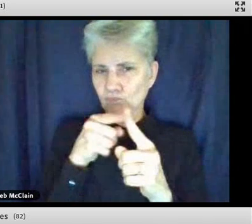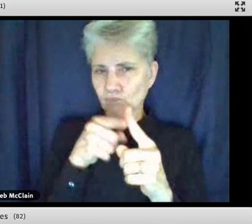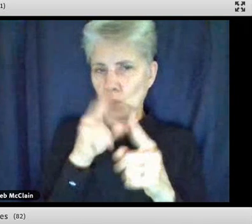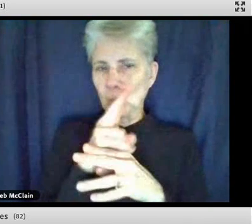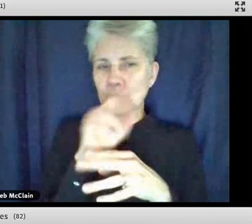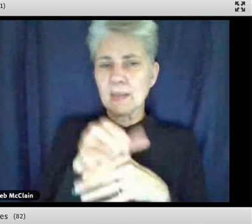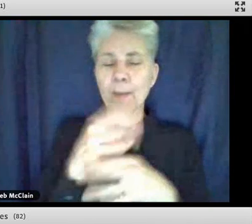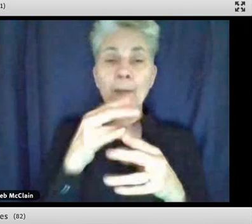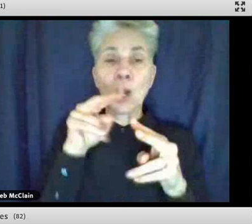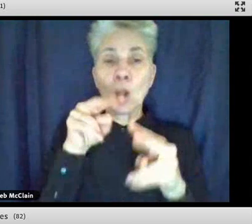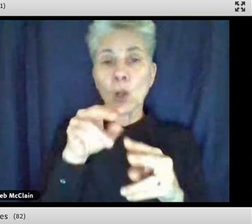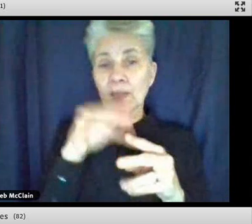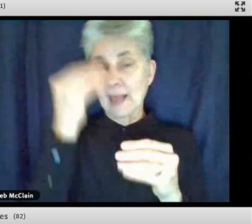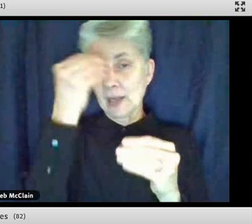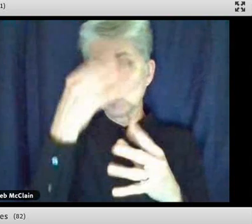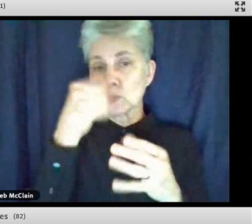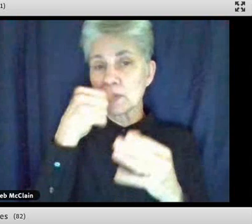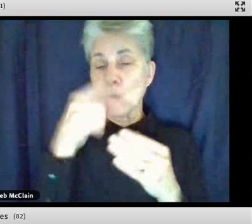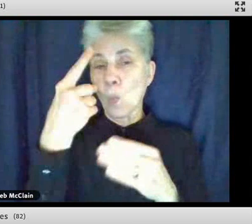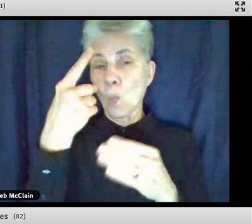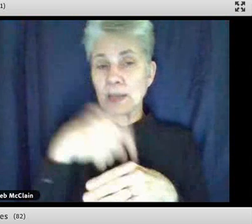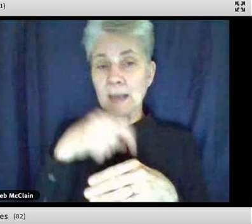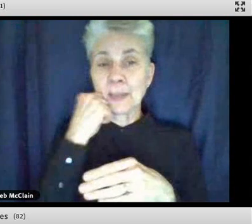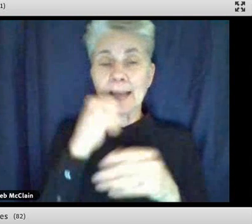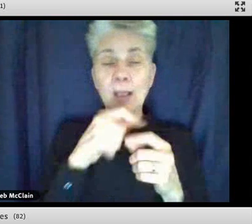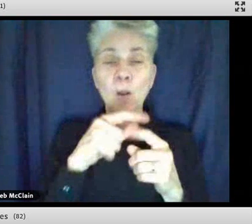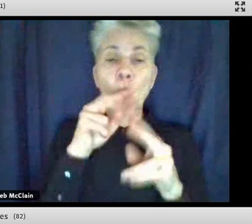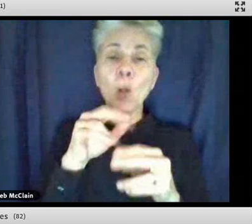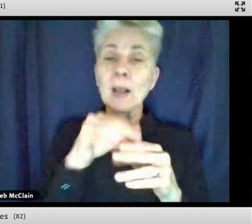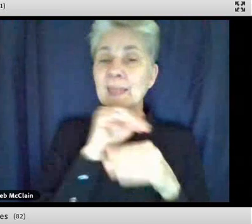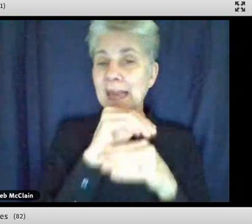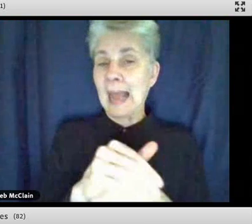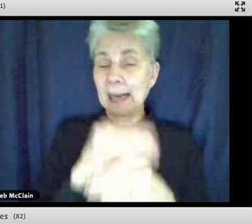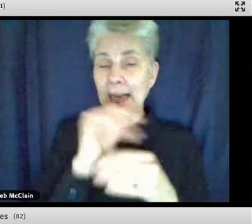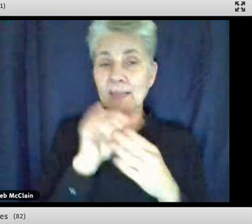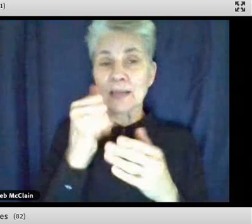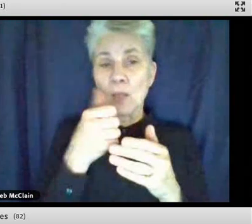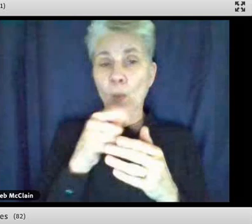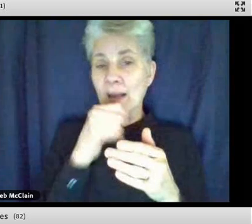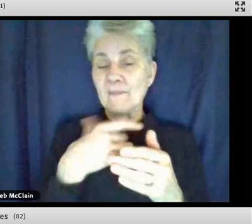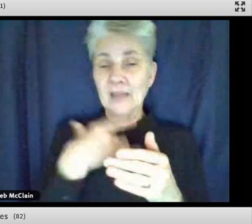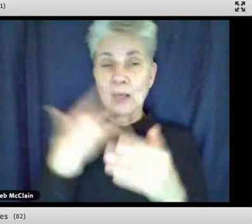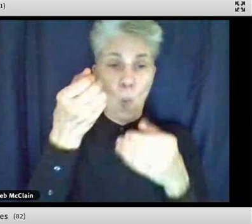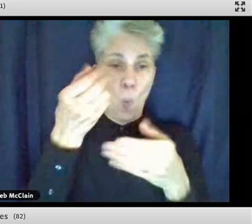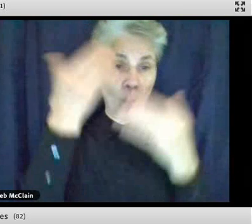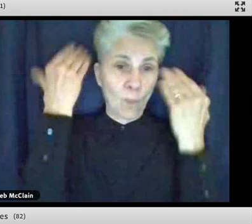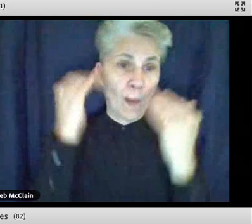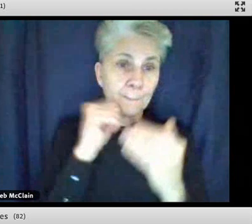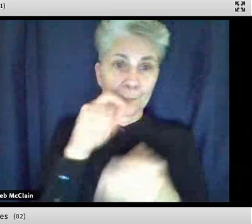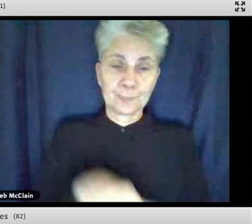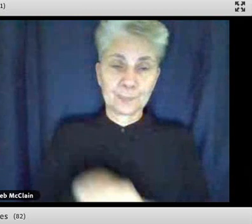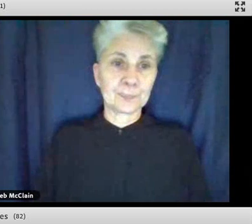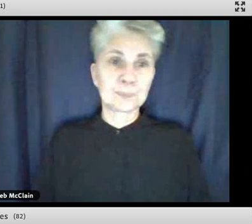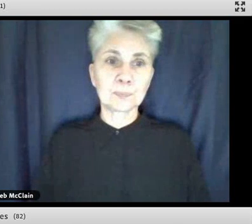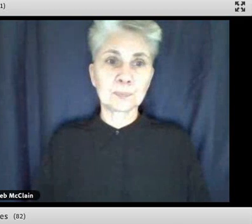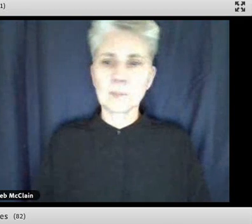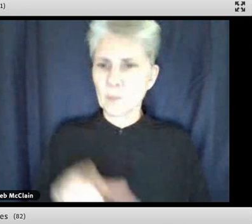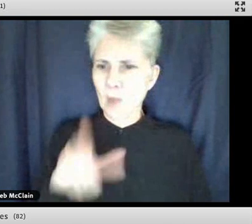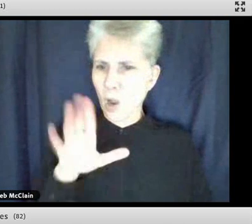at that newsletter once a day. Maybe just look at the nightly news, and that's another way to not feel overwhelmed. Oh, that's great,